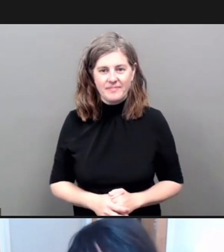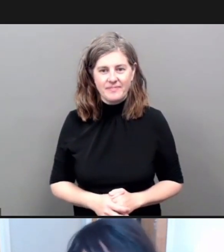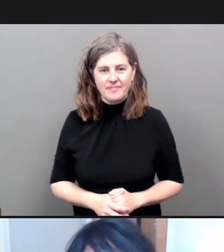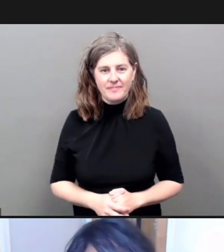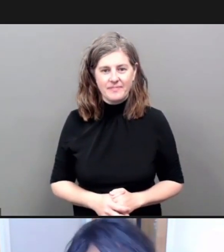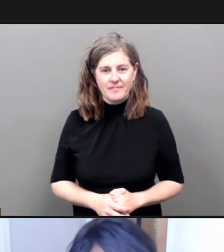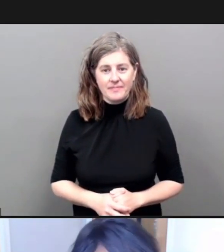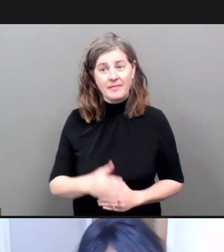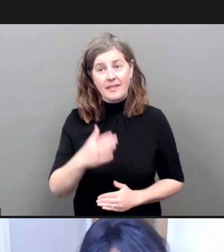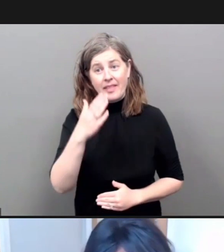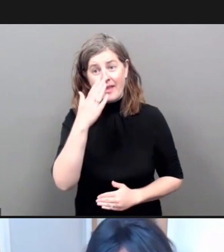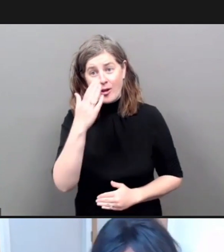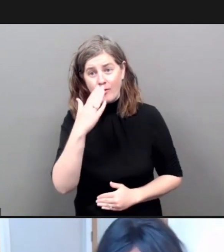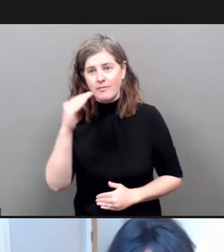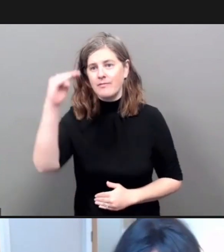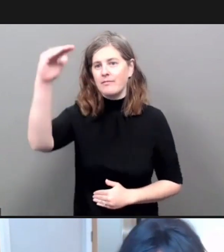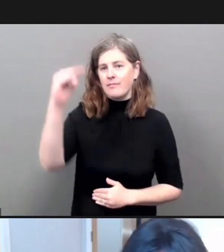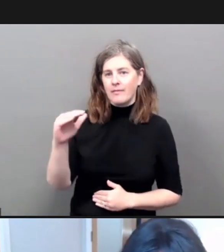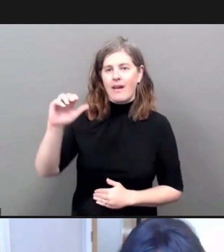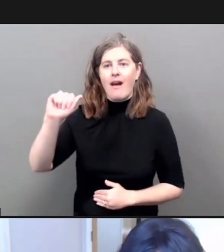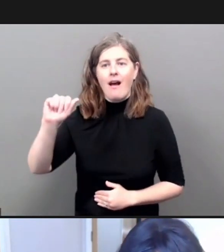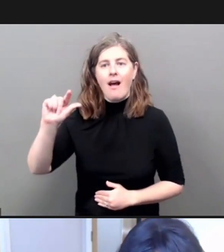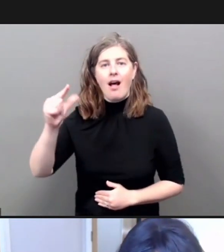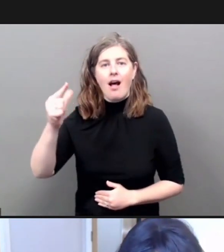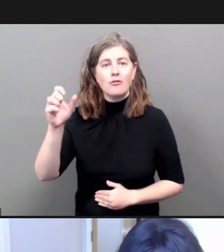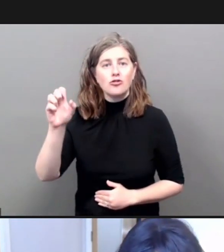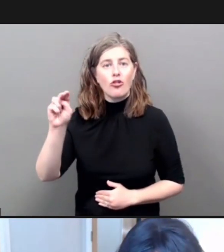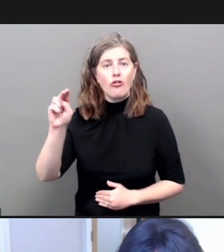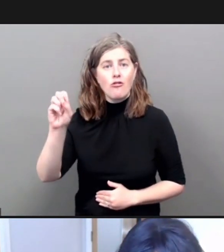Thank you, everyone. Algernon, go ahead, please.